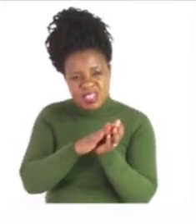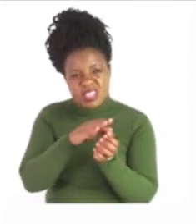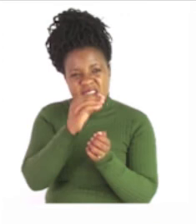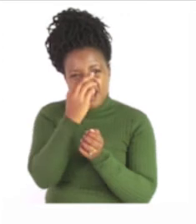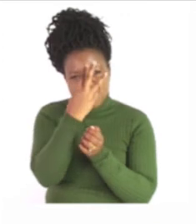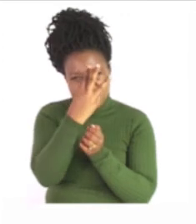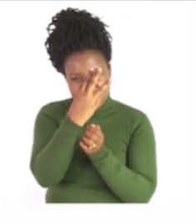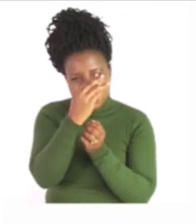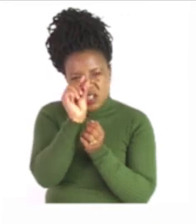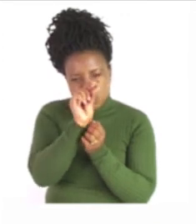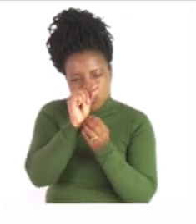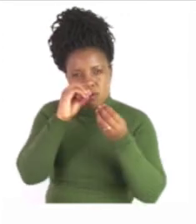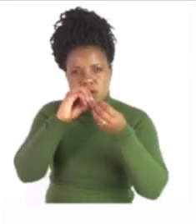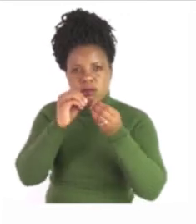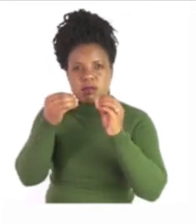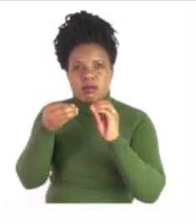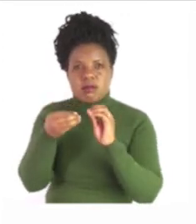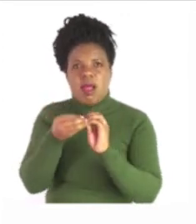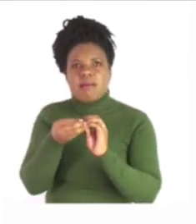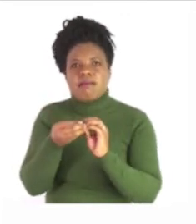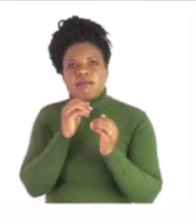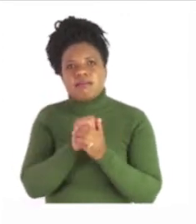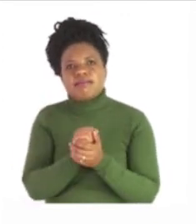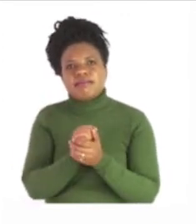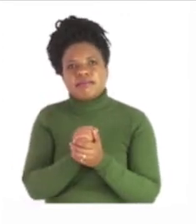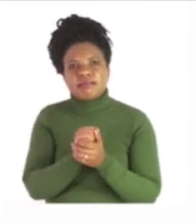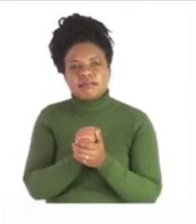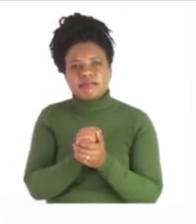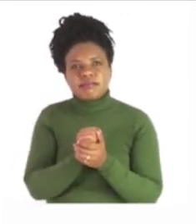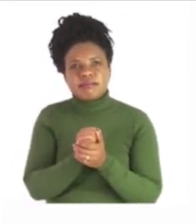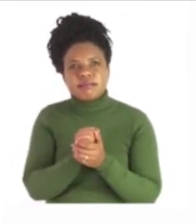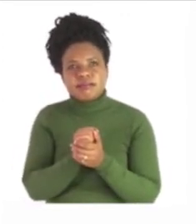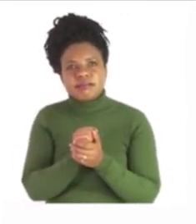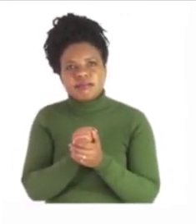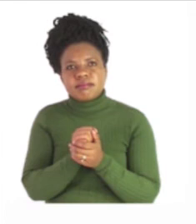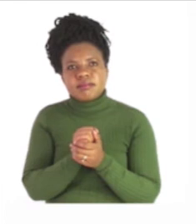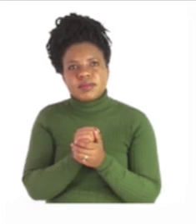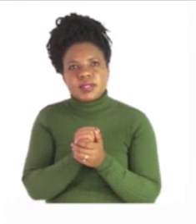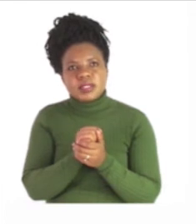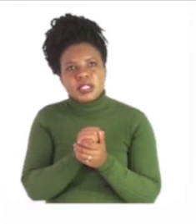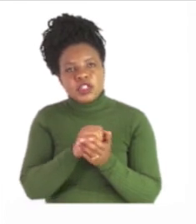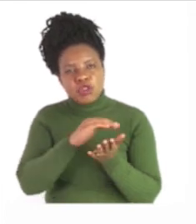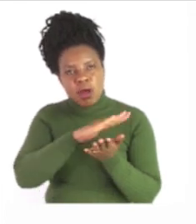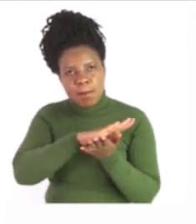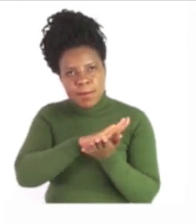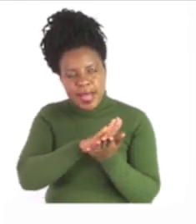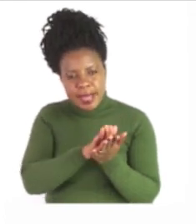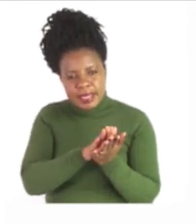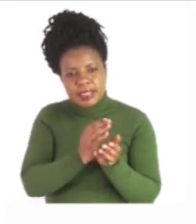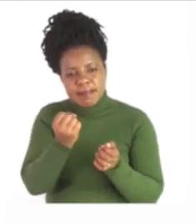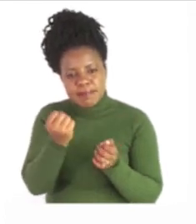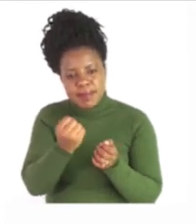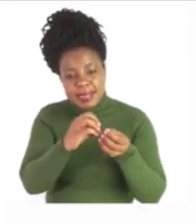3 is also called the cube. We use this when we work out volume. This can also be covered a